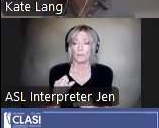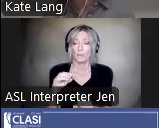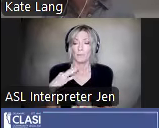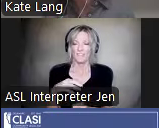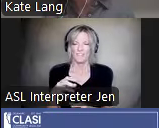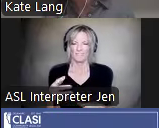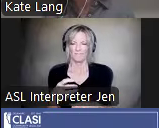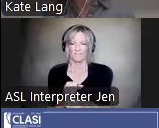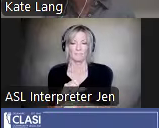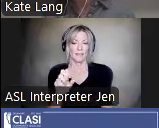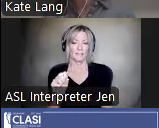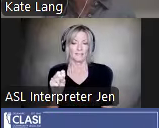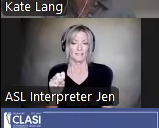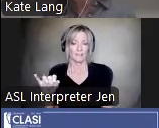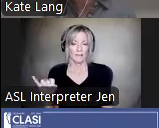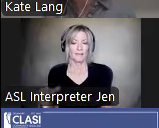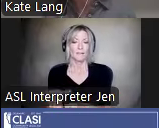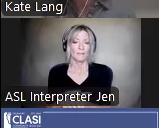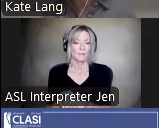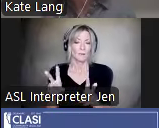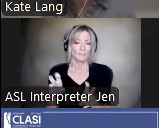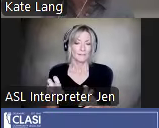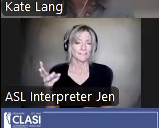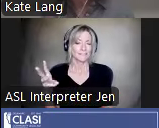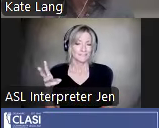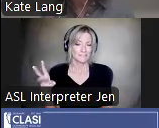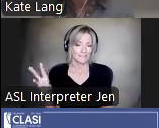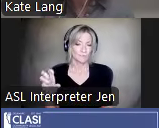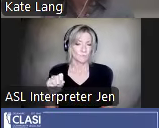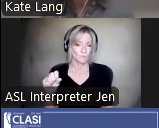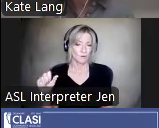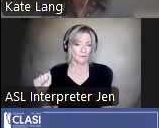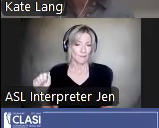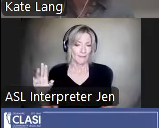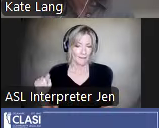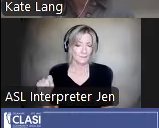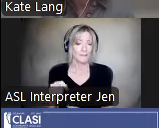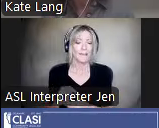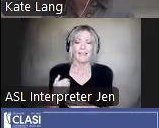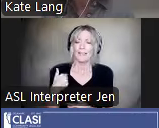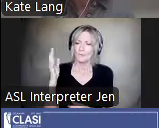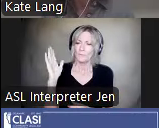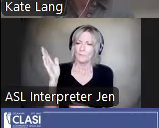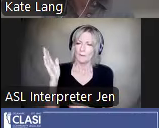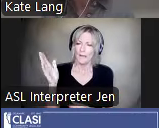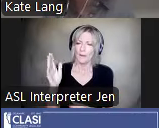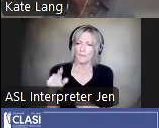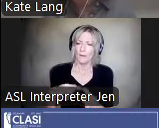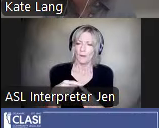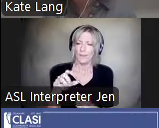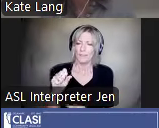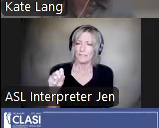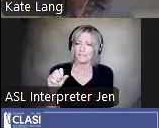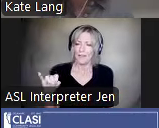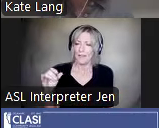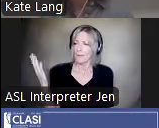Title 16 of the Social Security Act. We did a webinar about those SSI benefits in